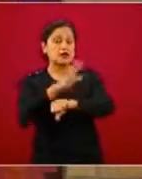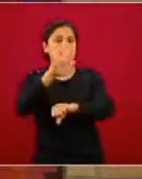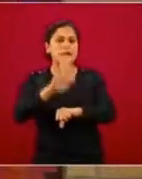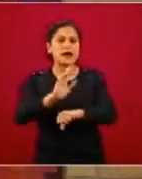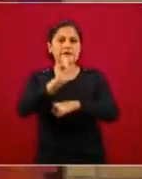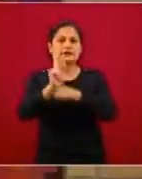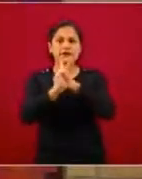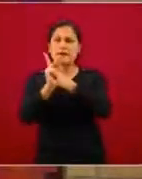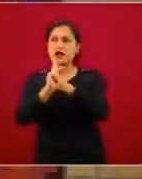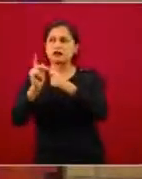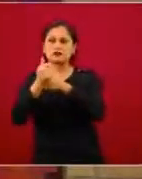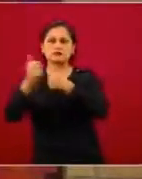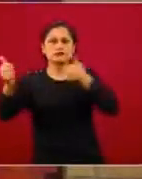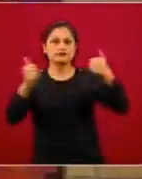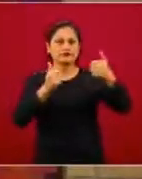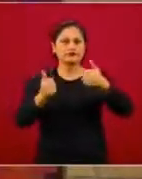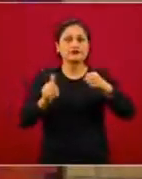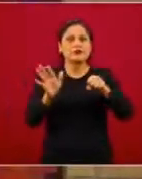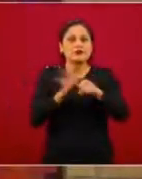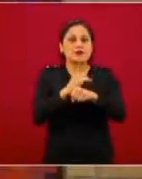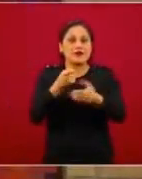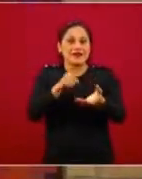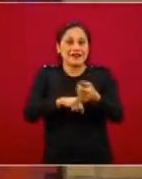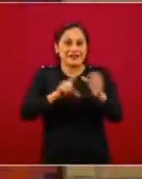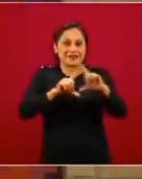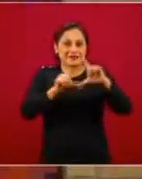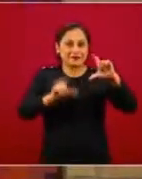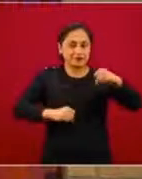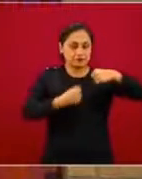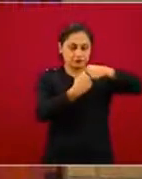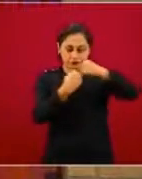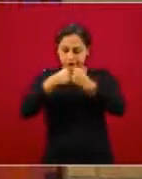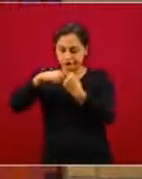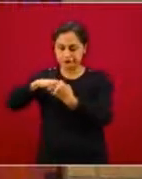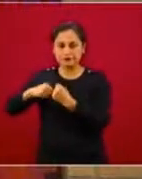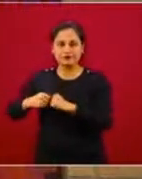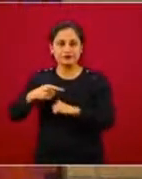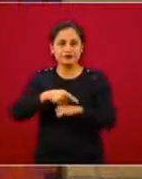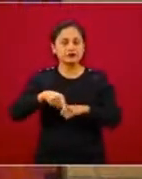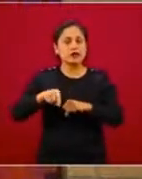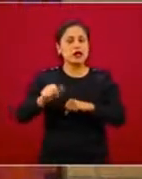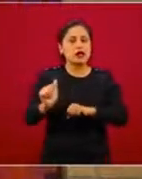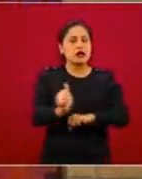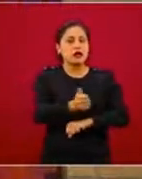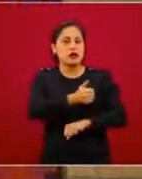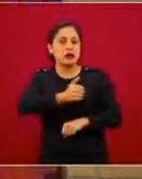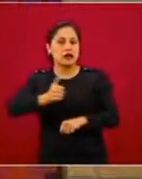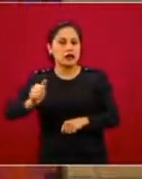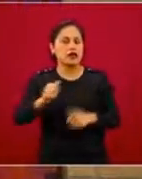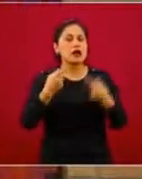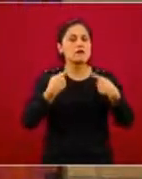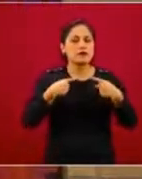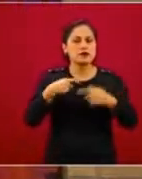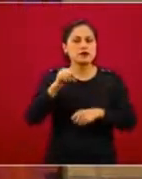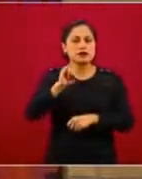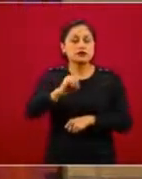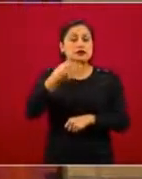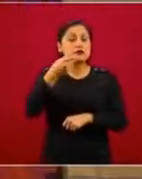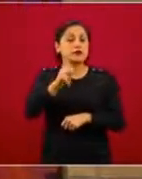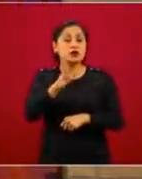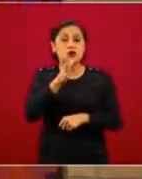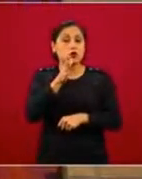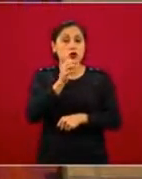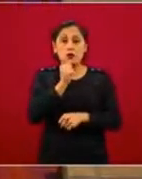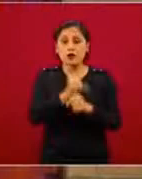such a y aunque huge existe country movilidad entre las and we have so regiones y las much ciudades, mobility between esta no es regions and suficiente como para cities, we sincronizar can't las epidemias, no se synchronize the presentan